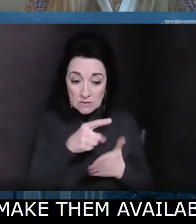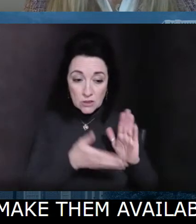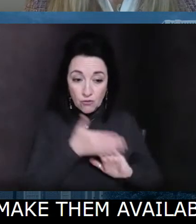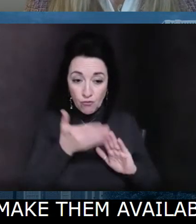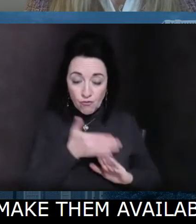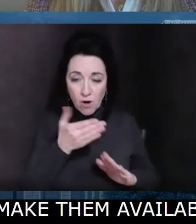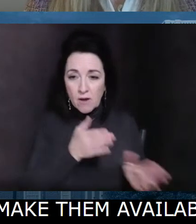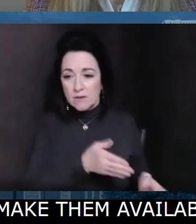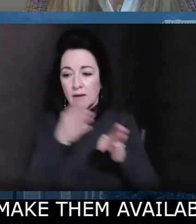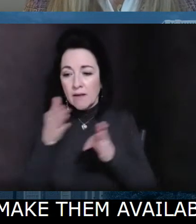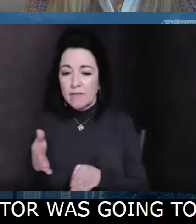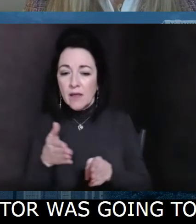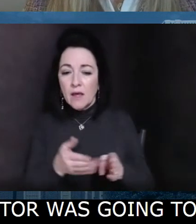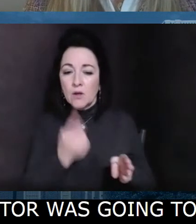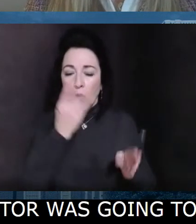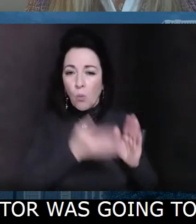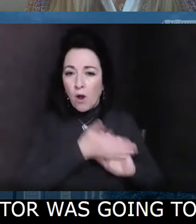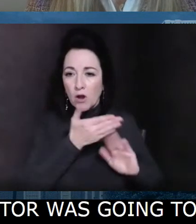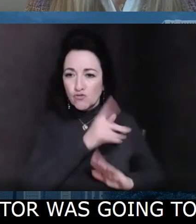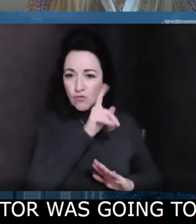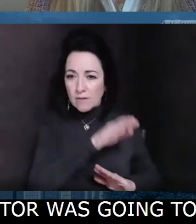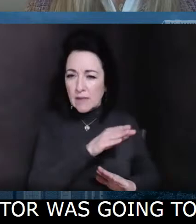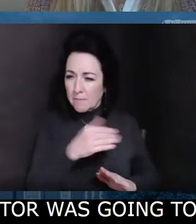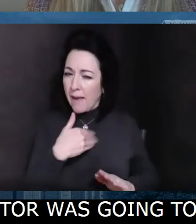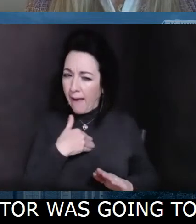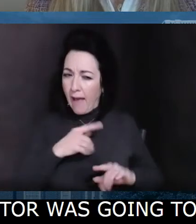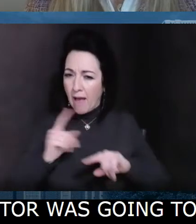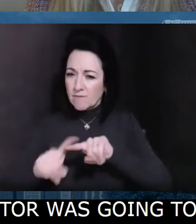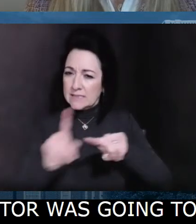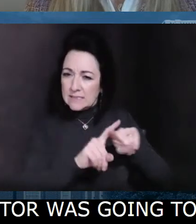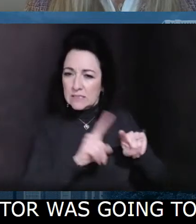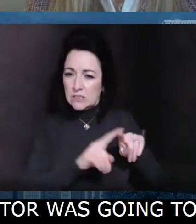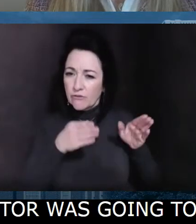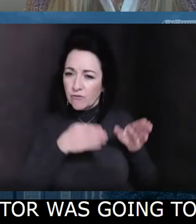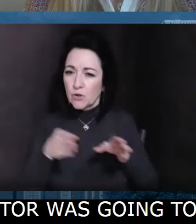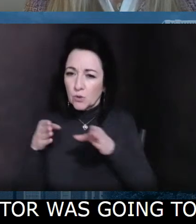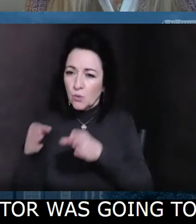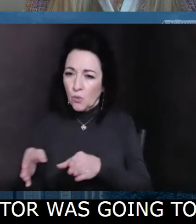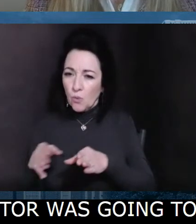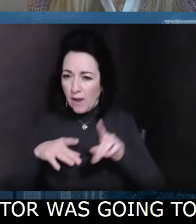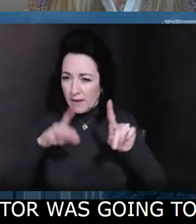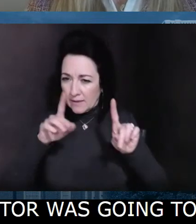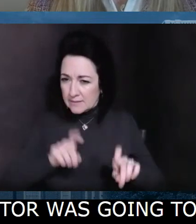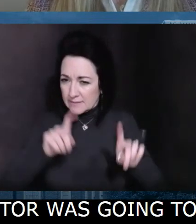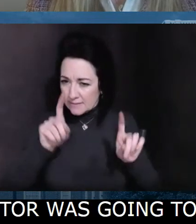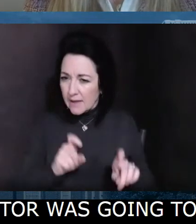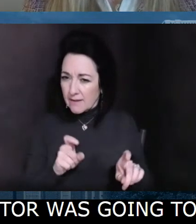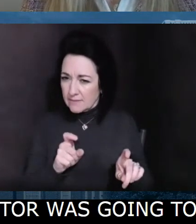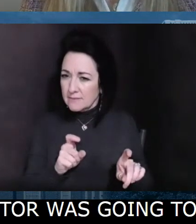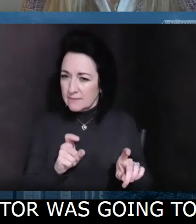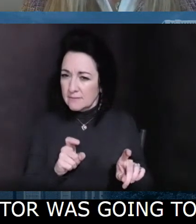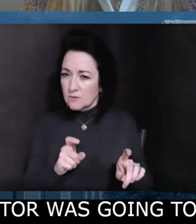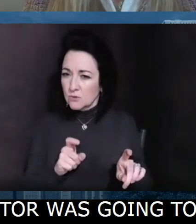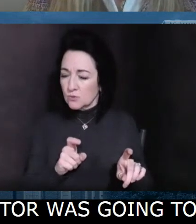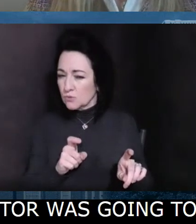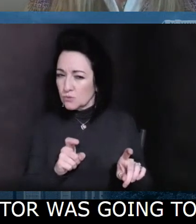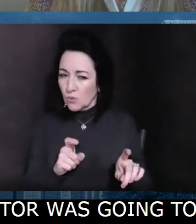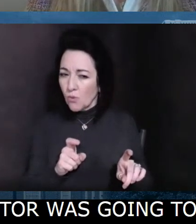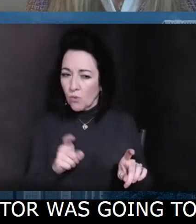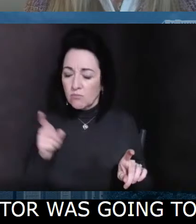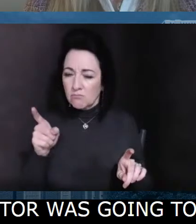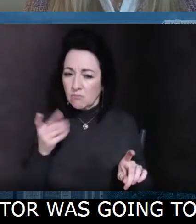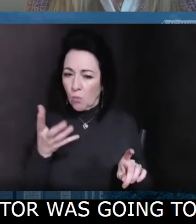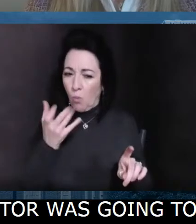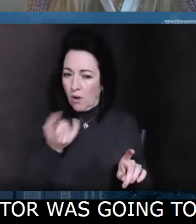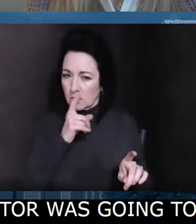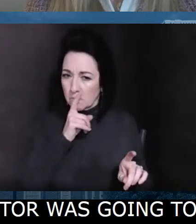in curative. So, you know, we consistently, you know, public health consistently looks at the modalities and making sure